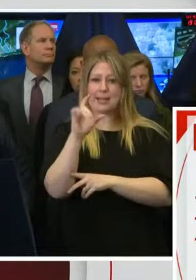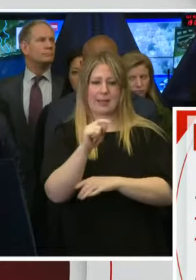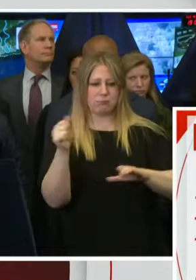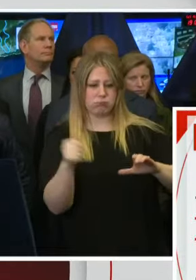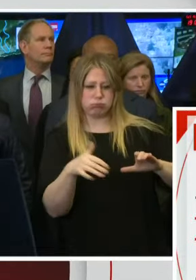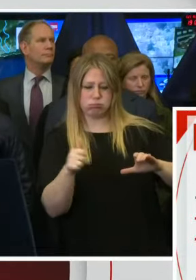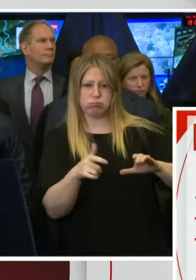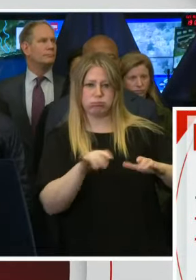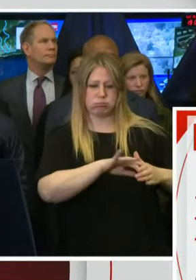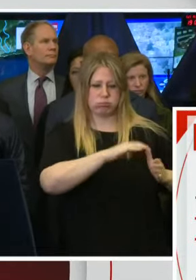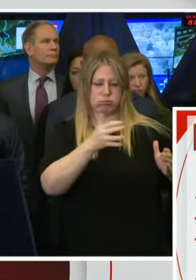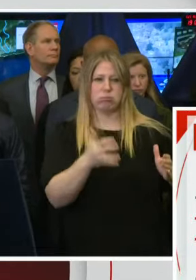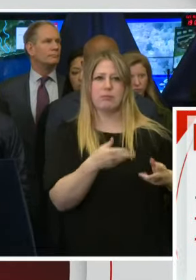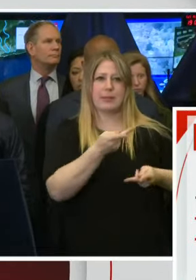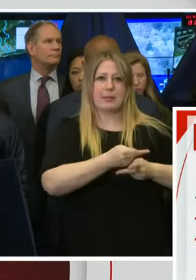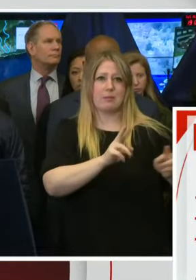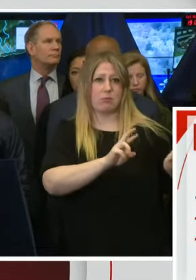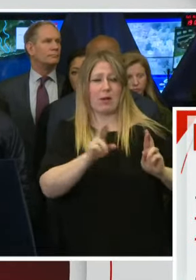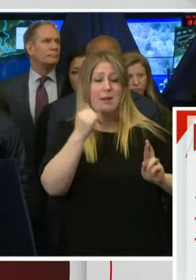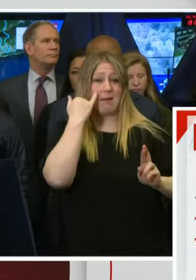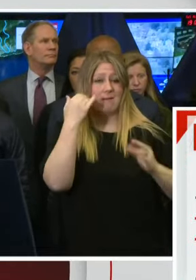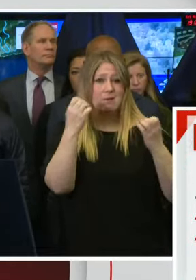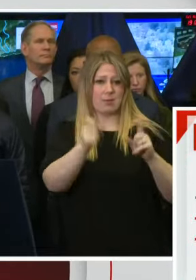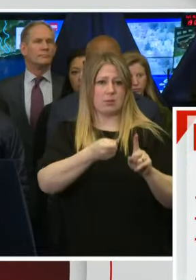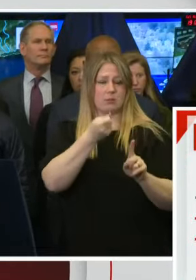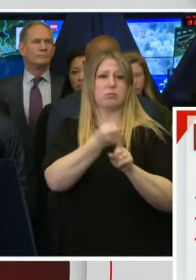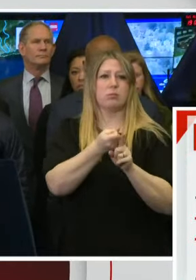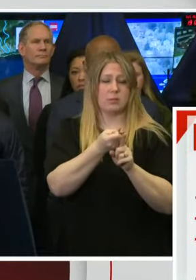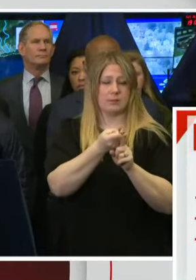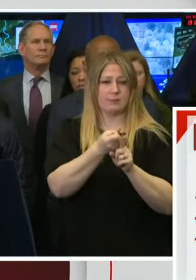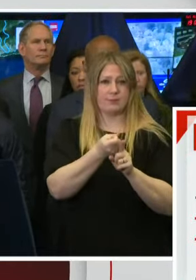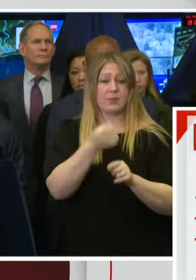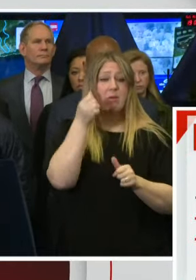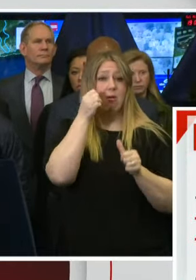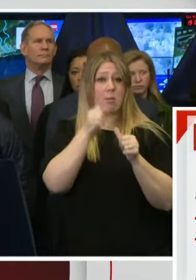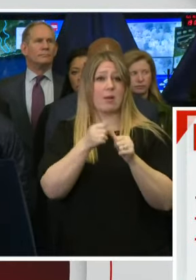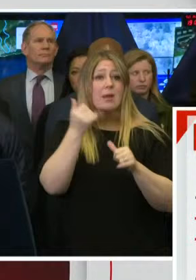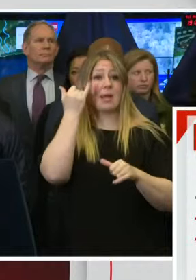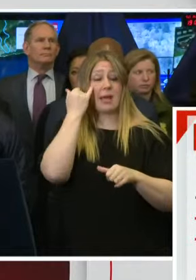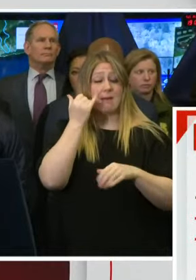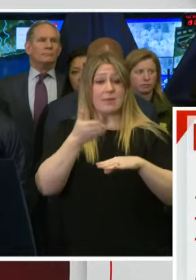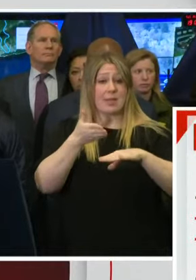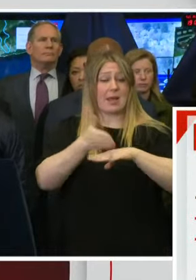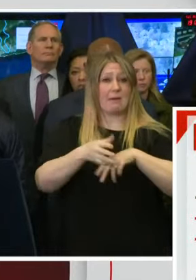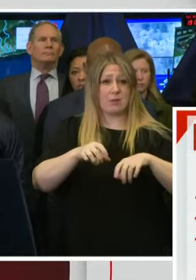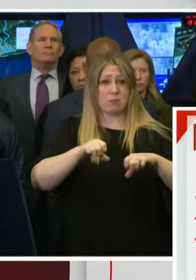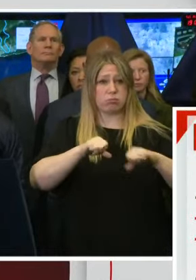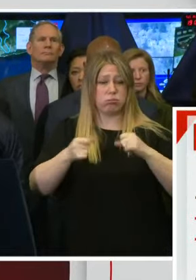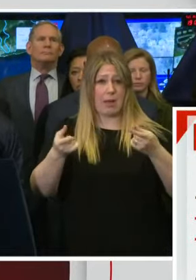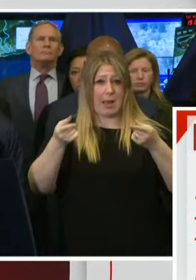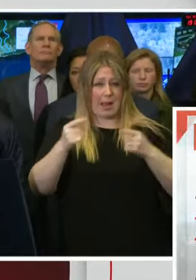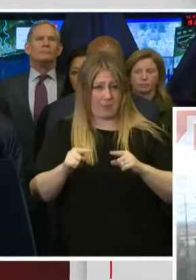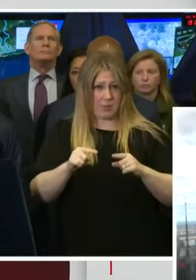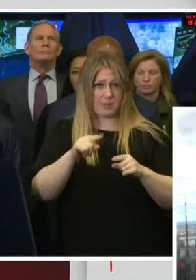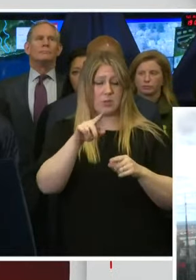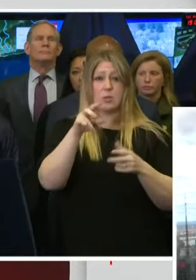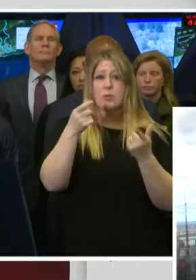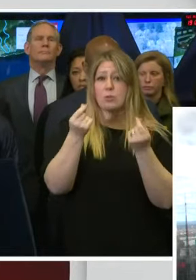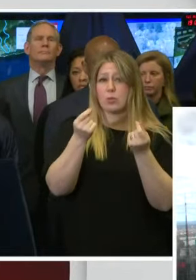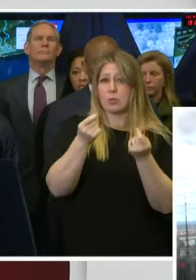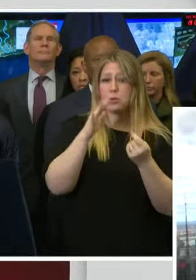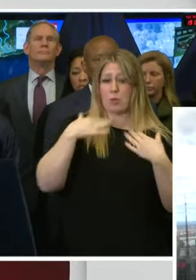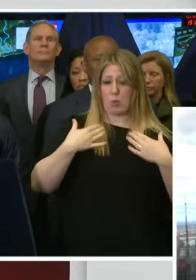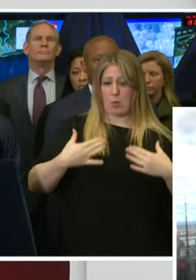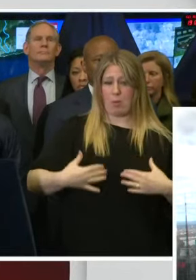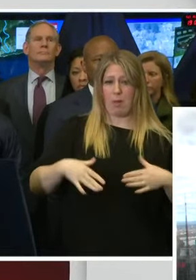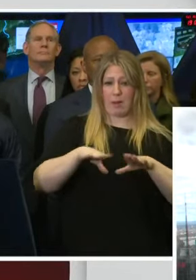as the mayor said, to drop, cover, and to get under furniture, sturdy furniture, or